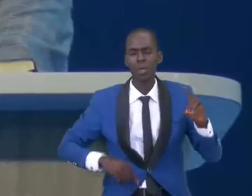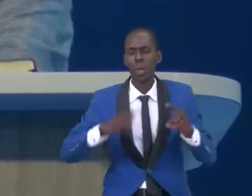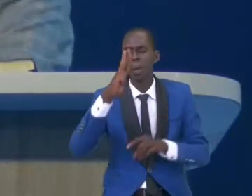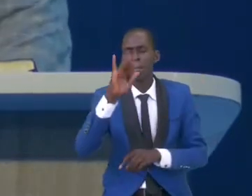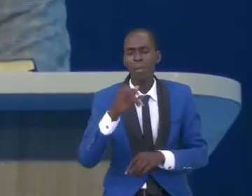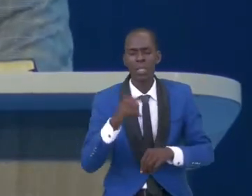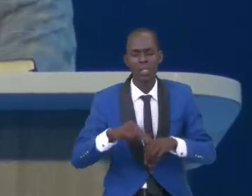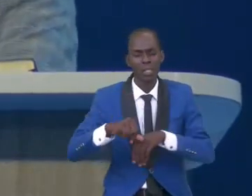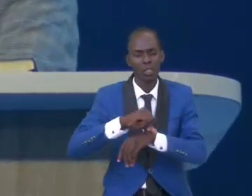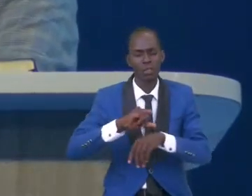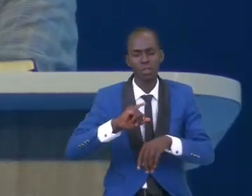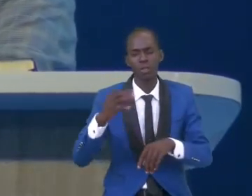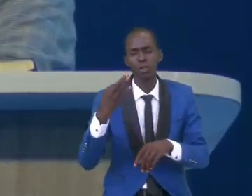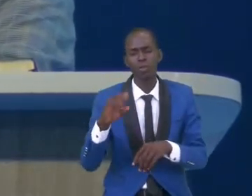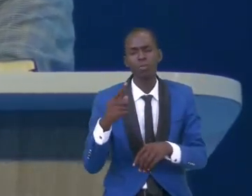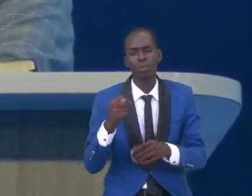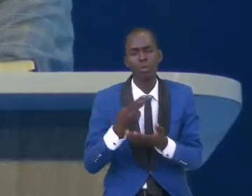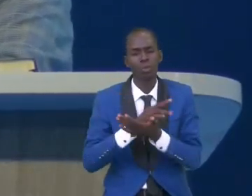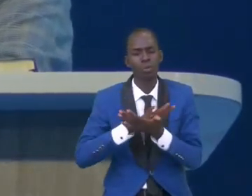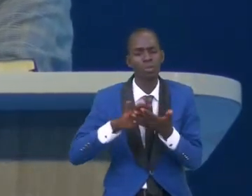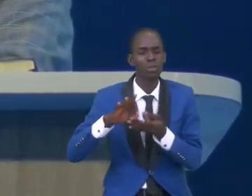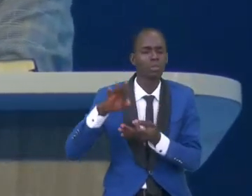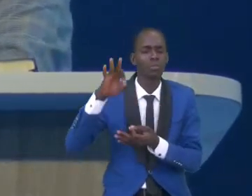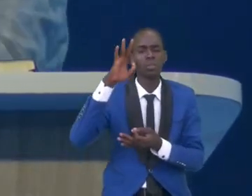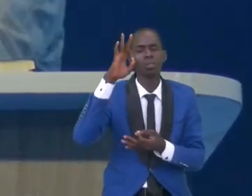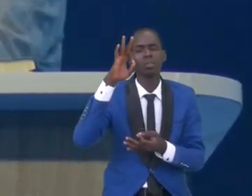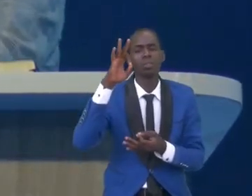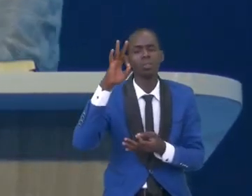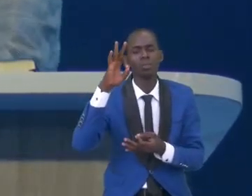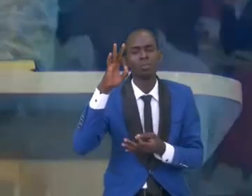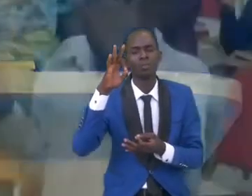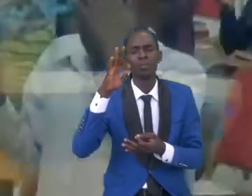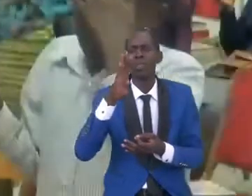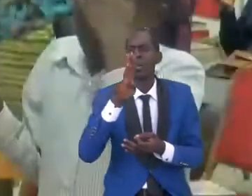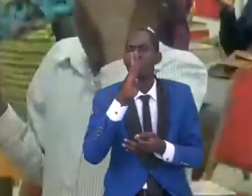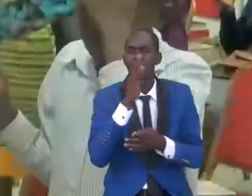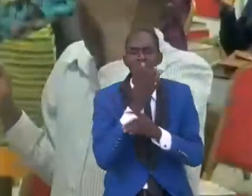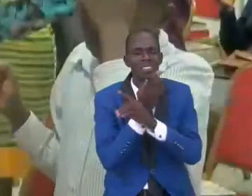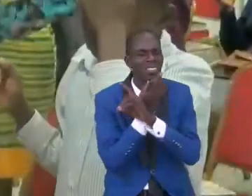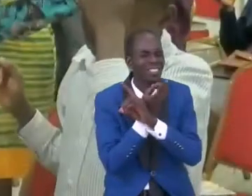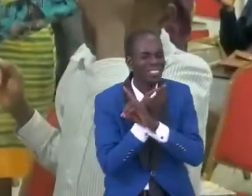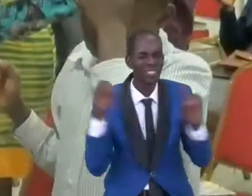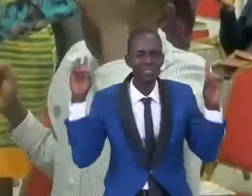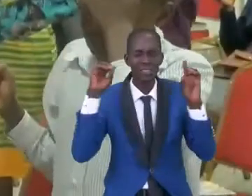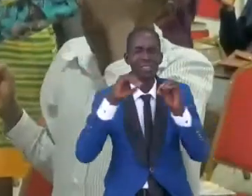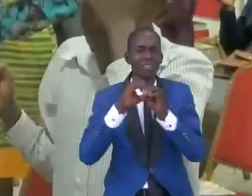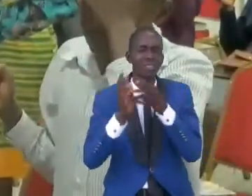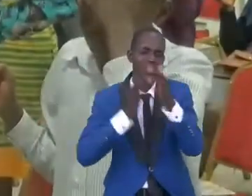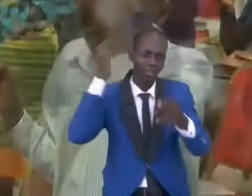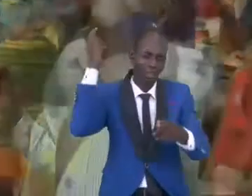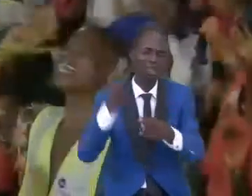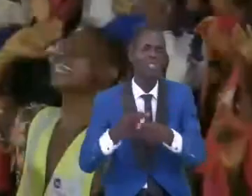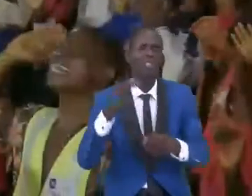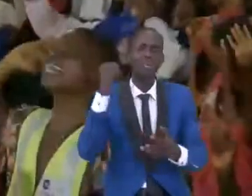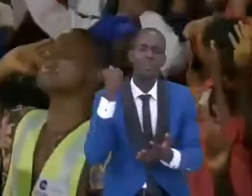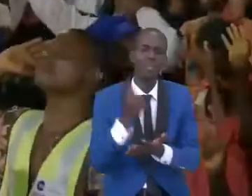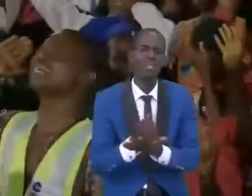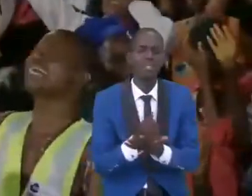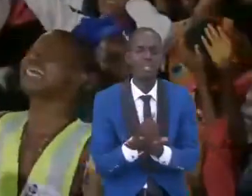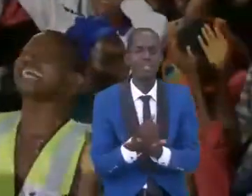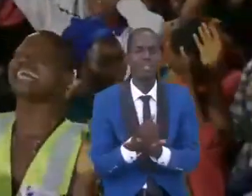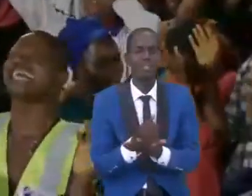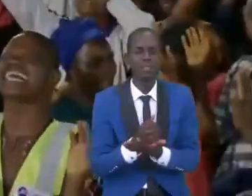of the Holy Ghost, be delivered in Jesus' name.